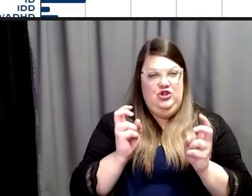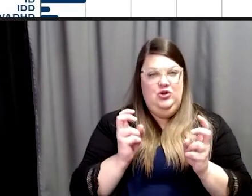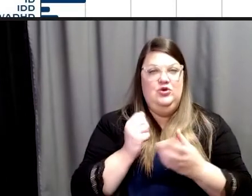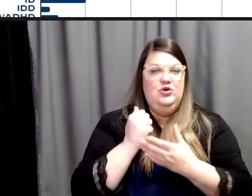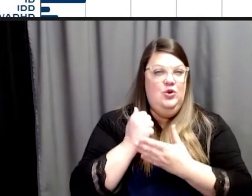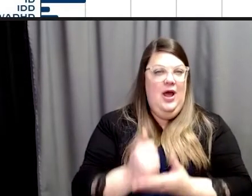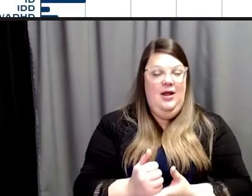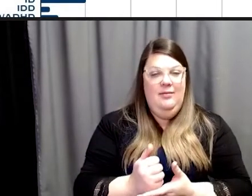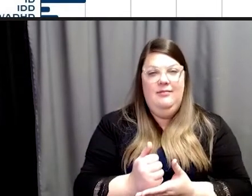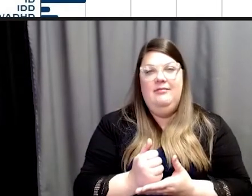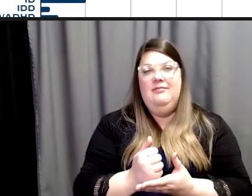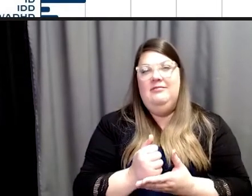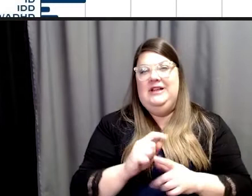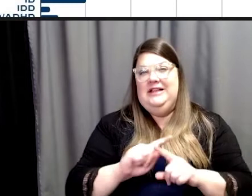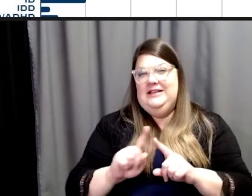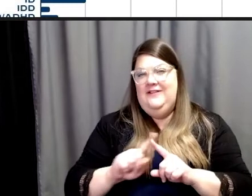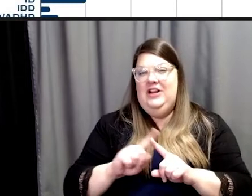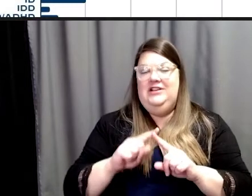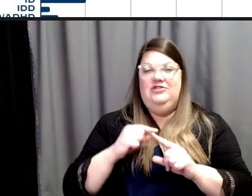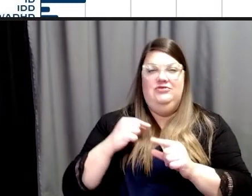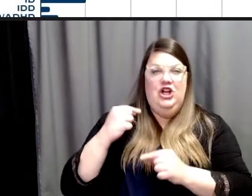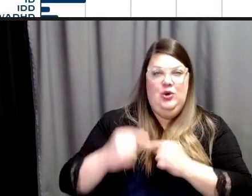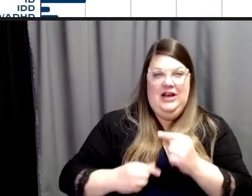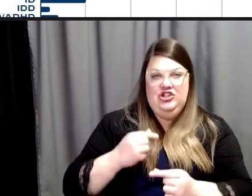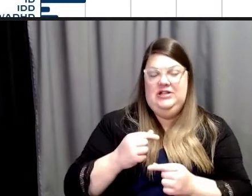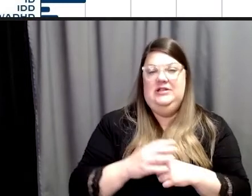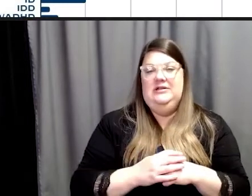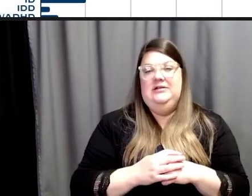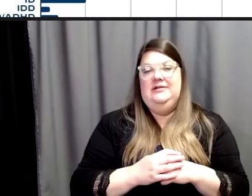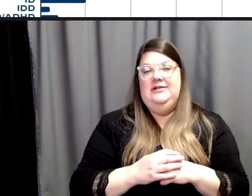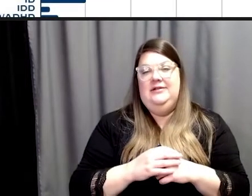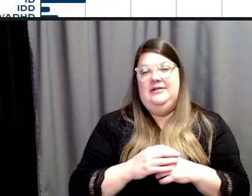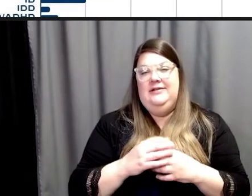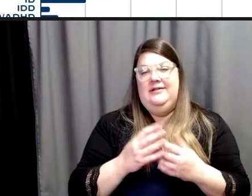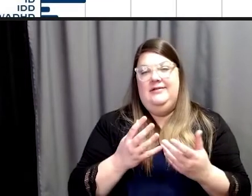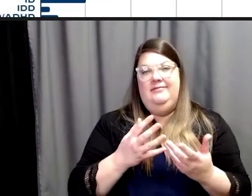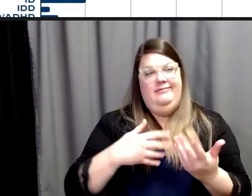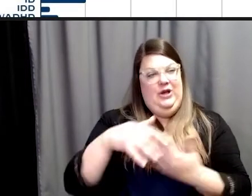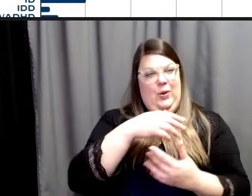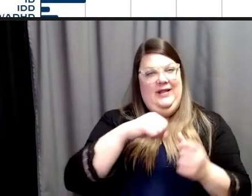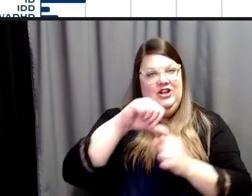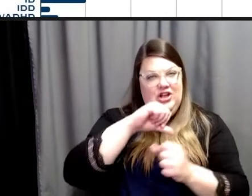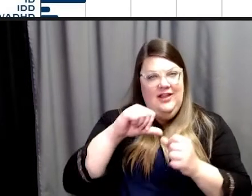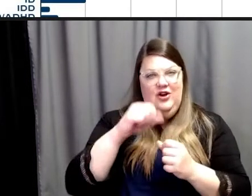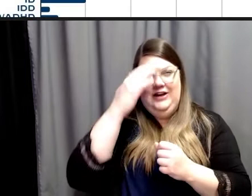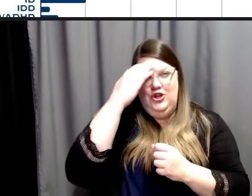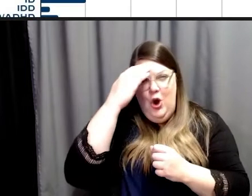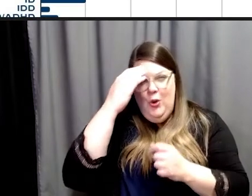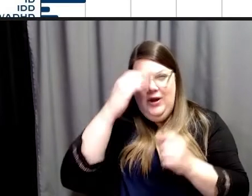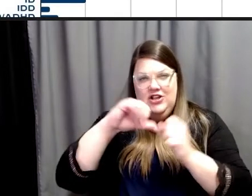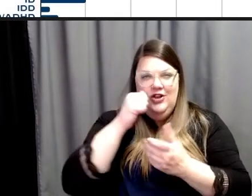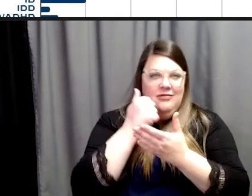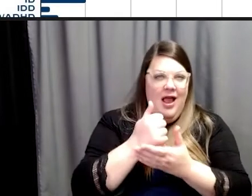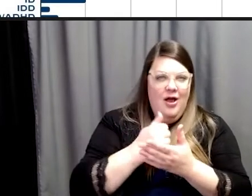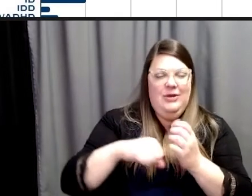help these different generations be with each other and get to know each other and help each